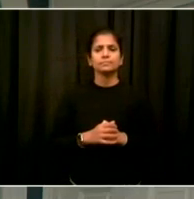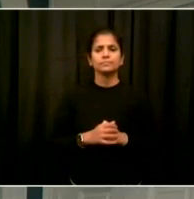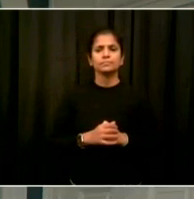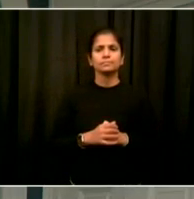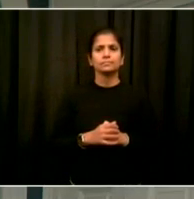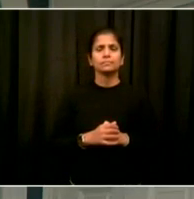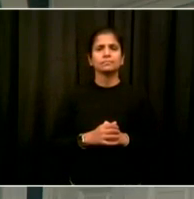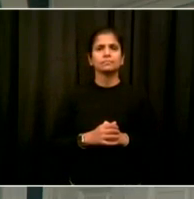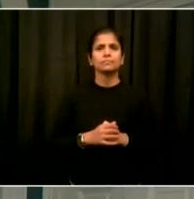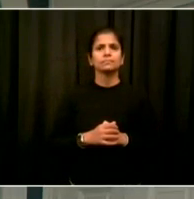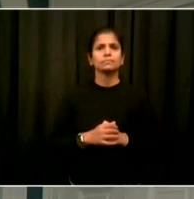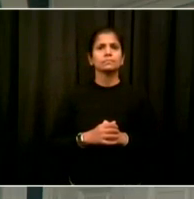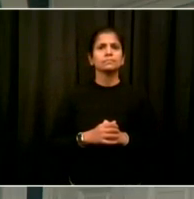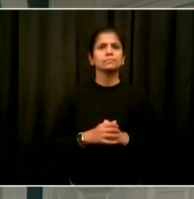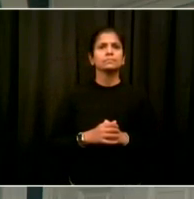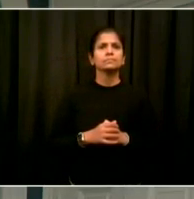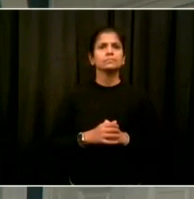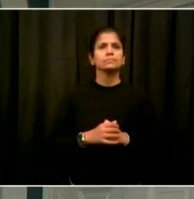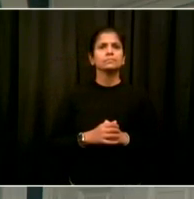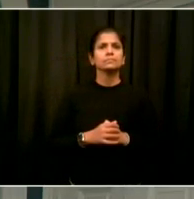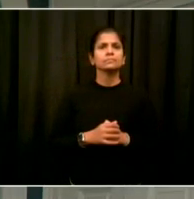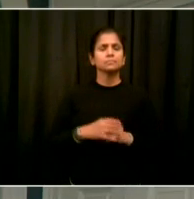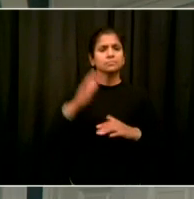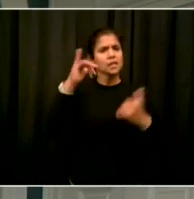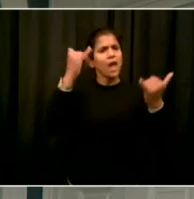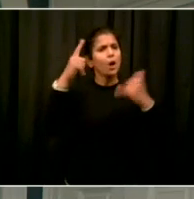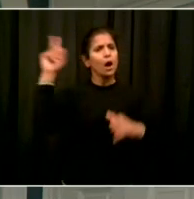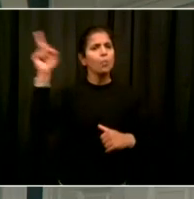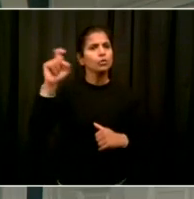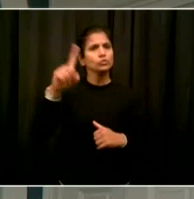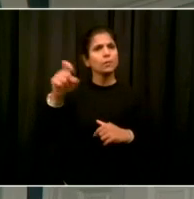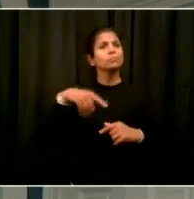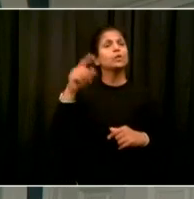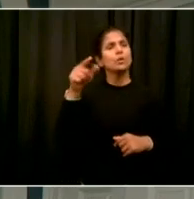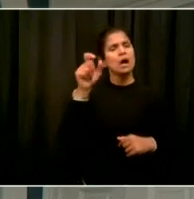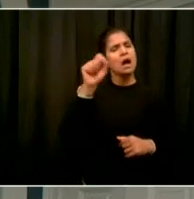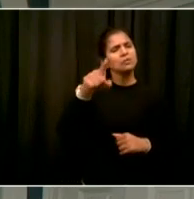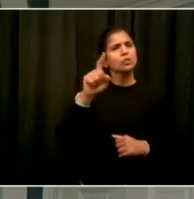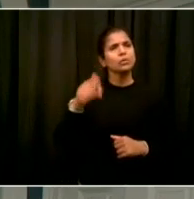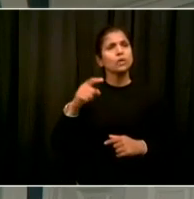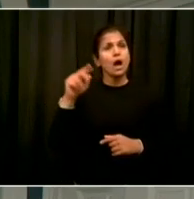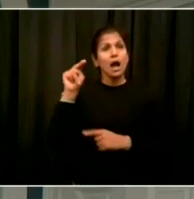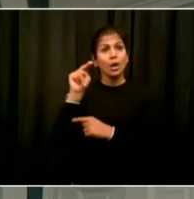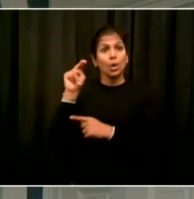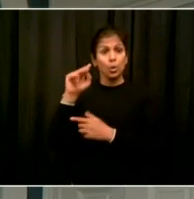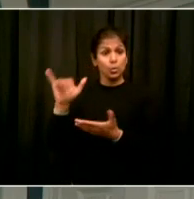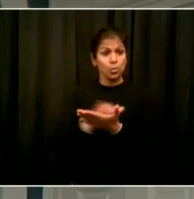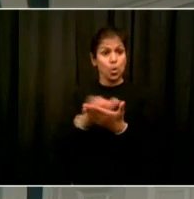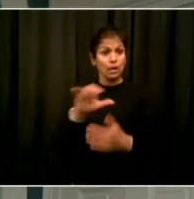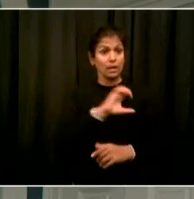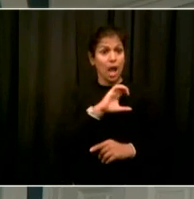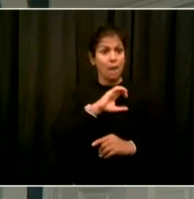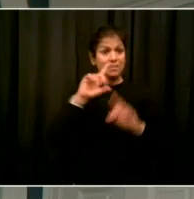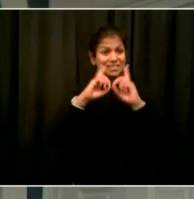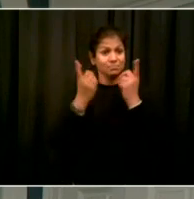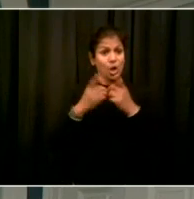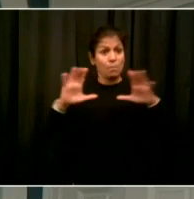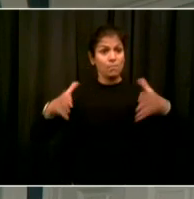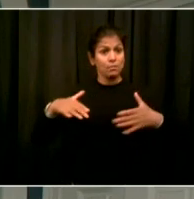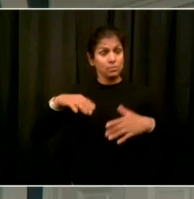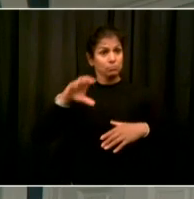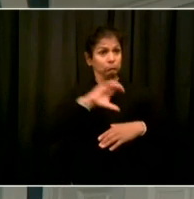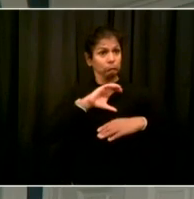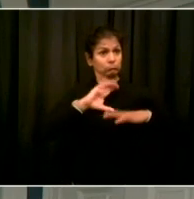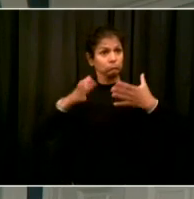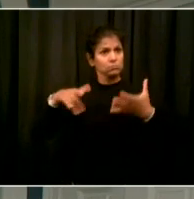about what looks like, the most pressing challenge on the horizon for the NYPD, which would be demonstrations and possible unrest around